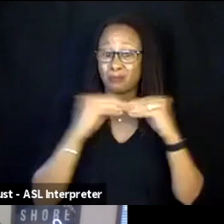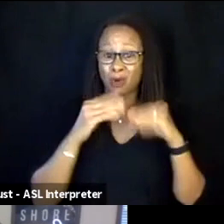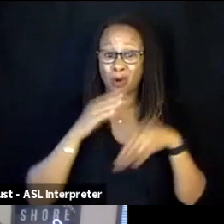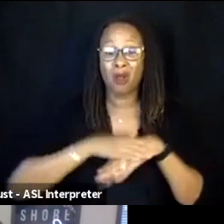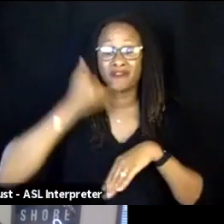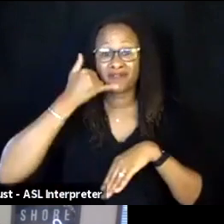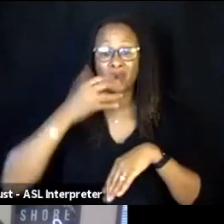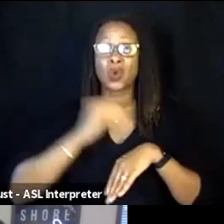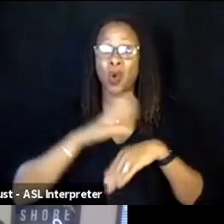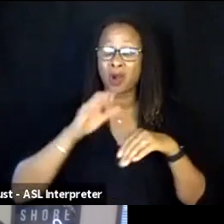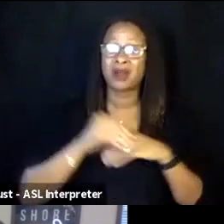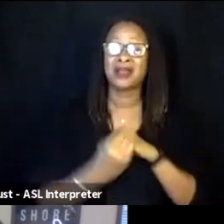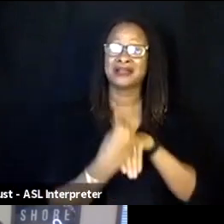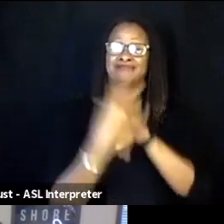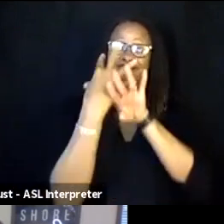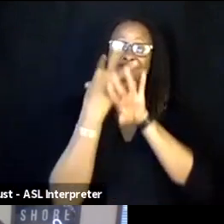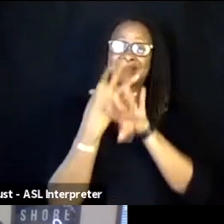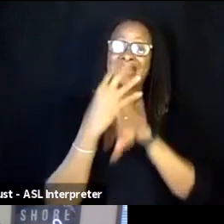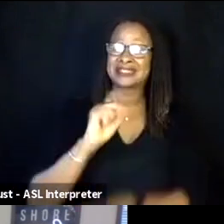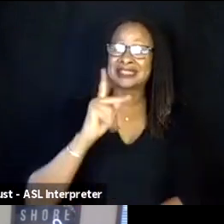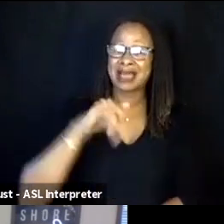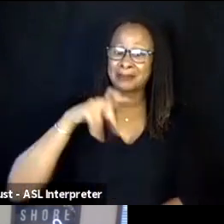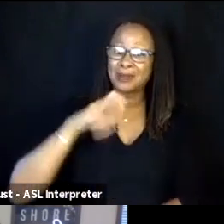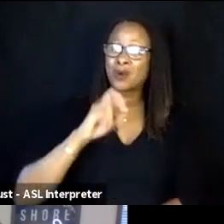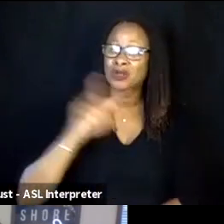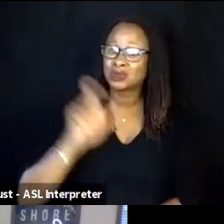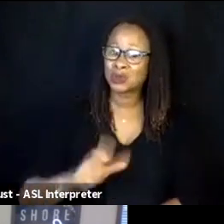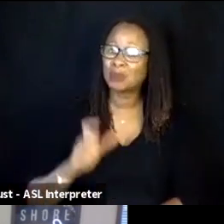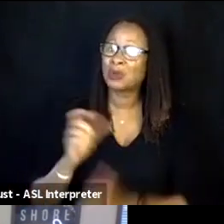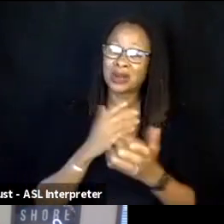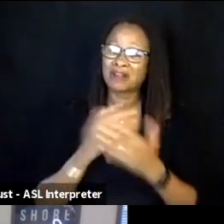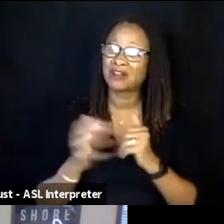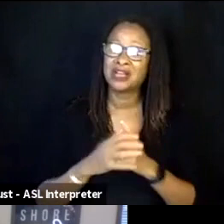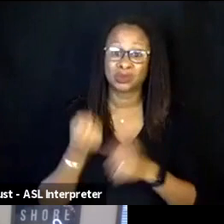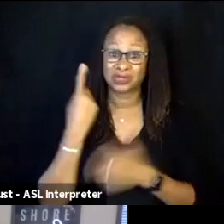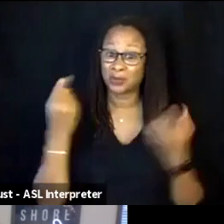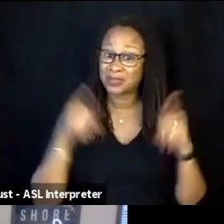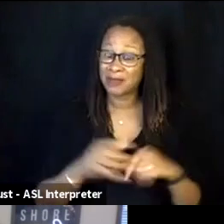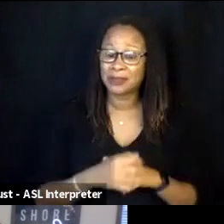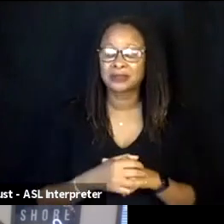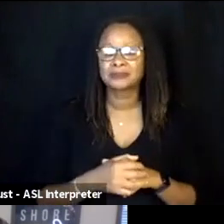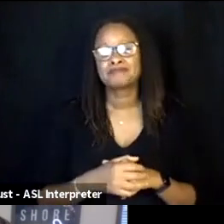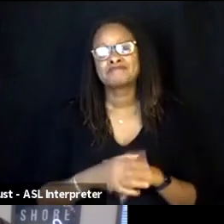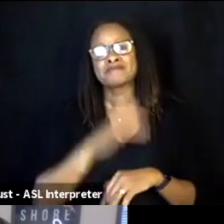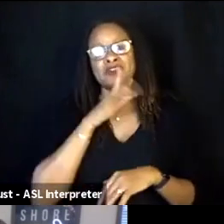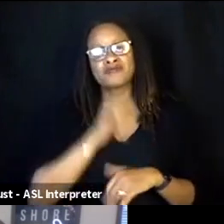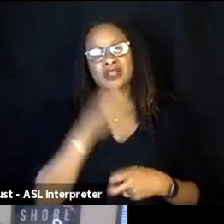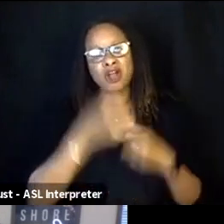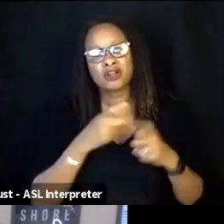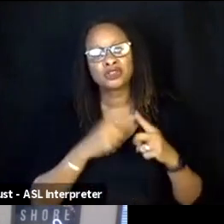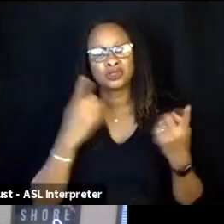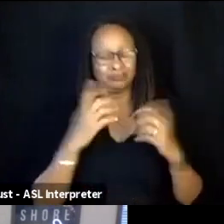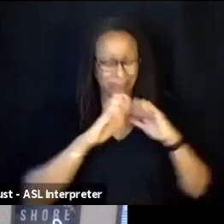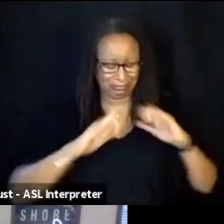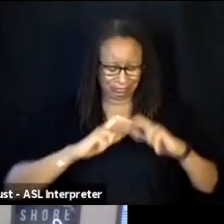Skype, just to understand, what it is that's happening or was happening. So it was really hard to discern how